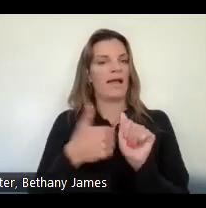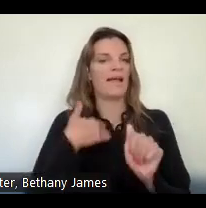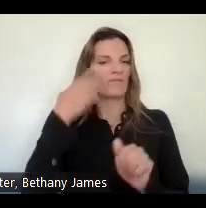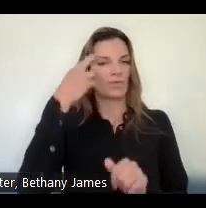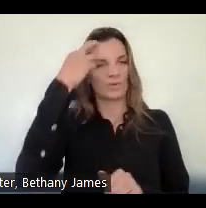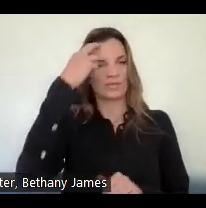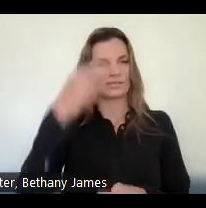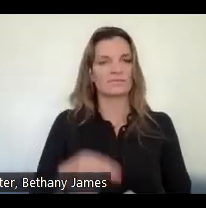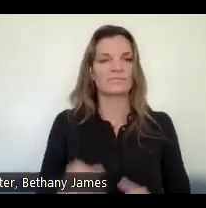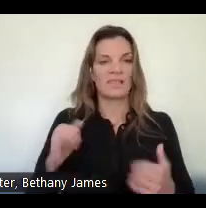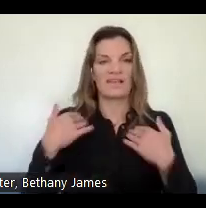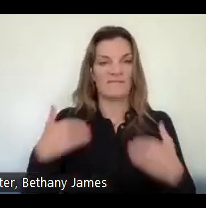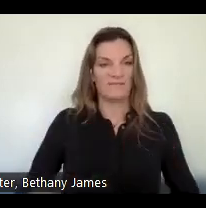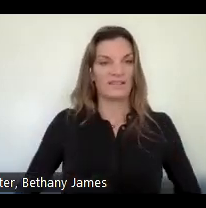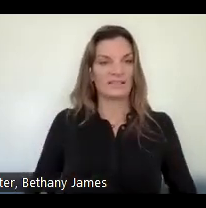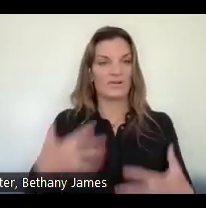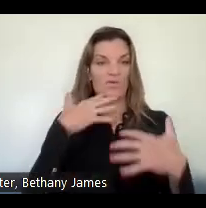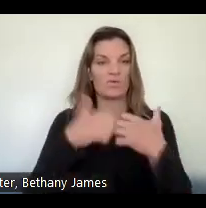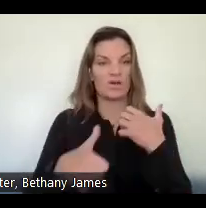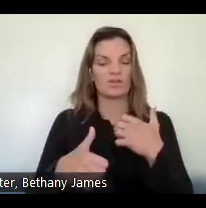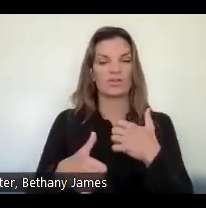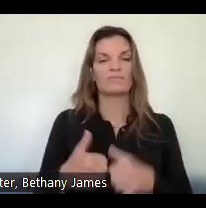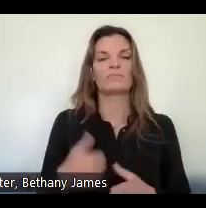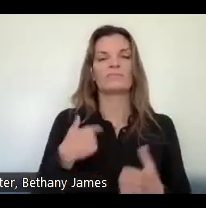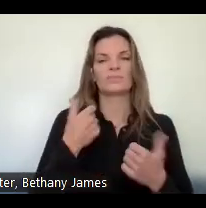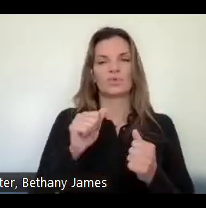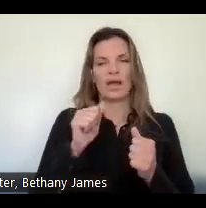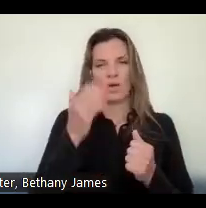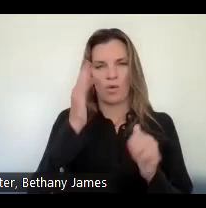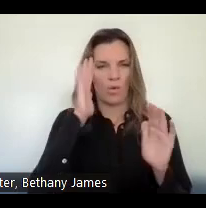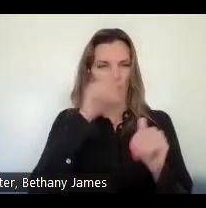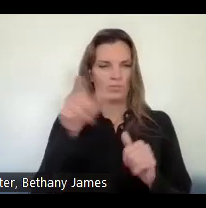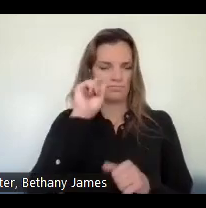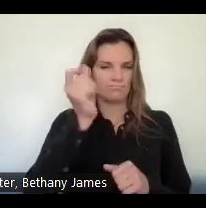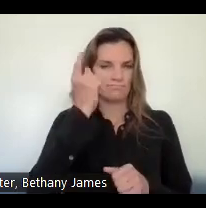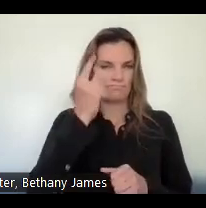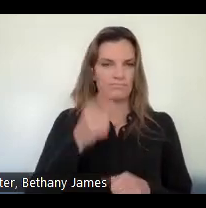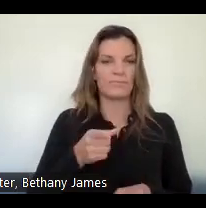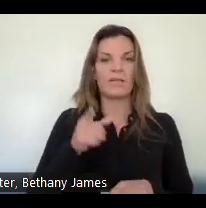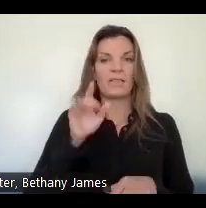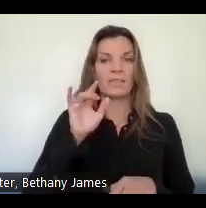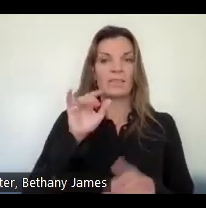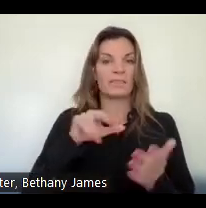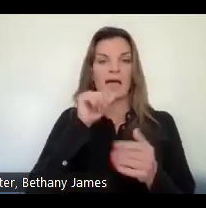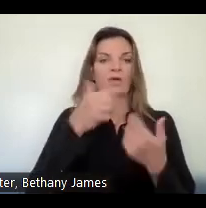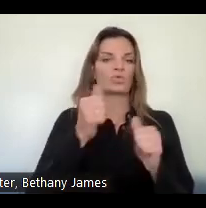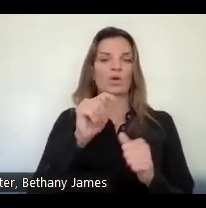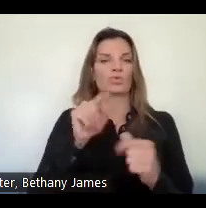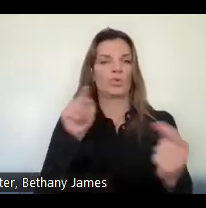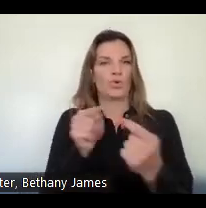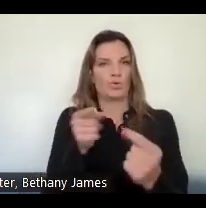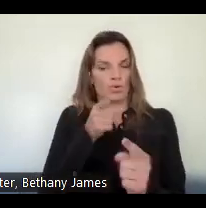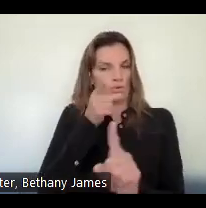Physical aggression, I'm hoping individuals understand that aggression is actually not an attempt to hurt you. It